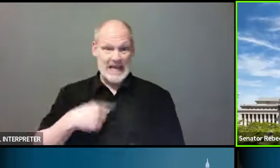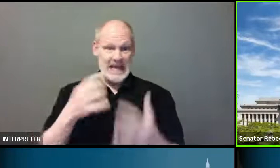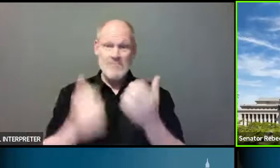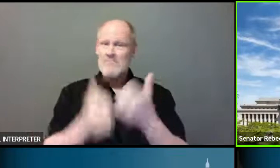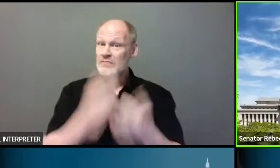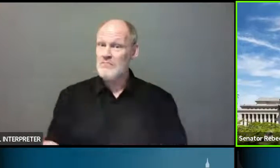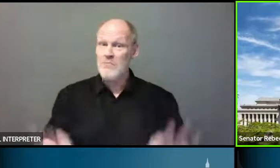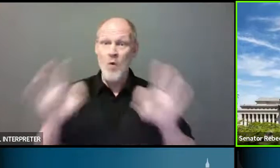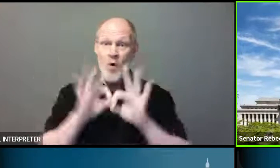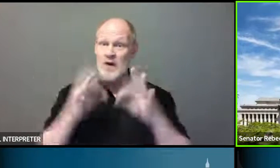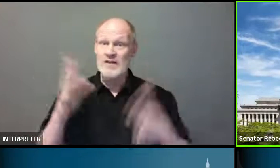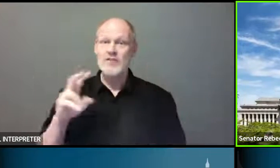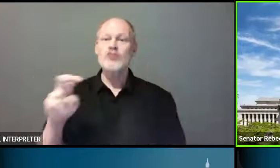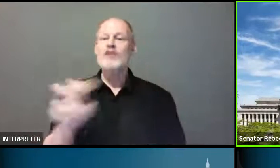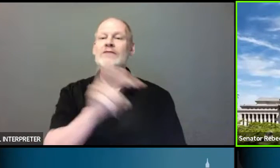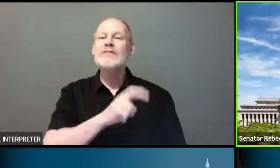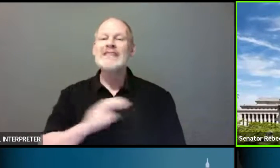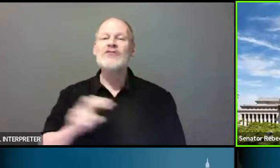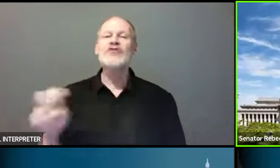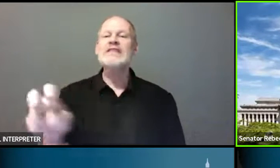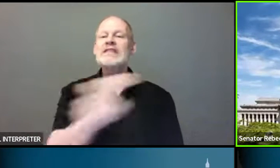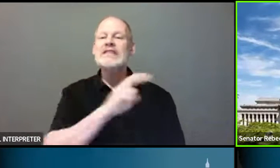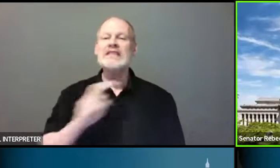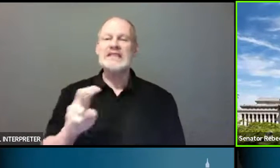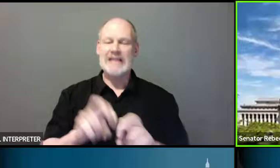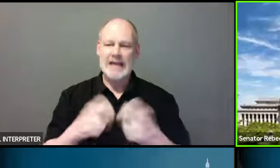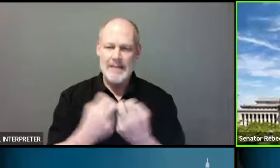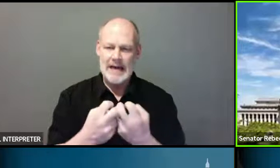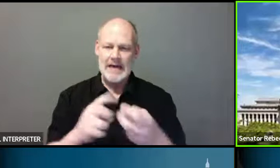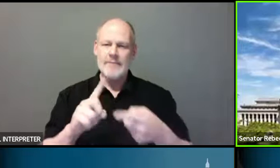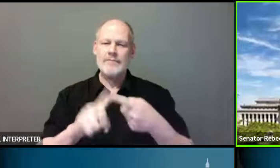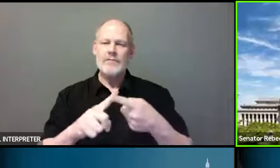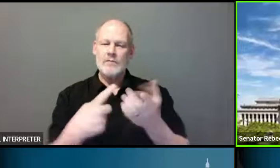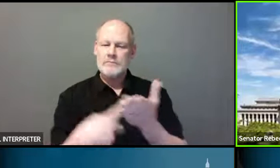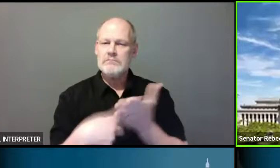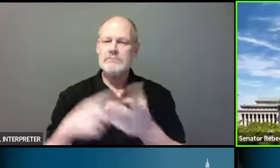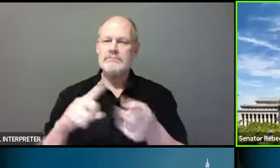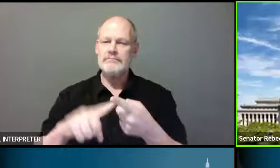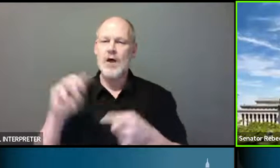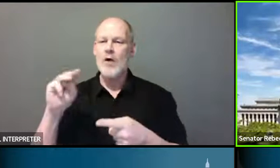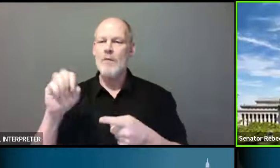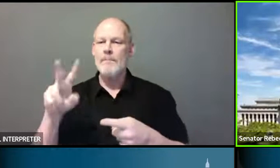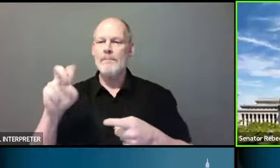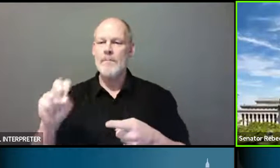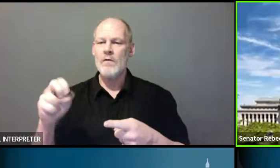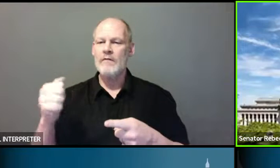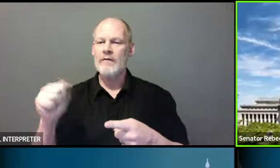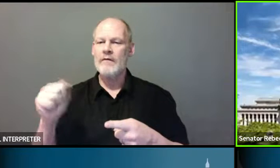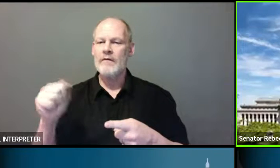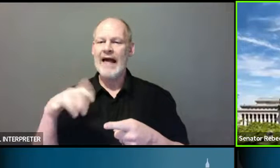heard our supplemental budget as well as the Move Ahead Washington, which is a 16-year